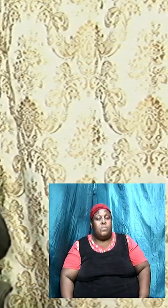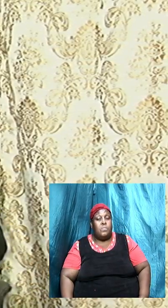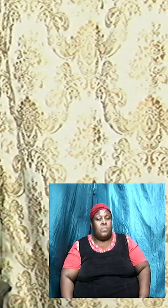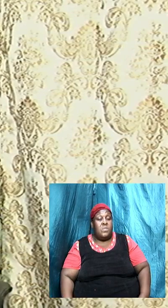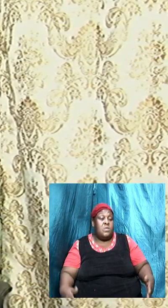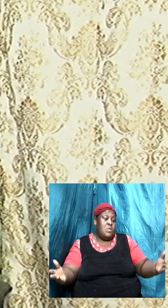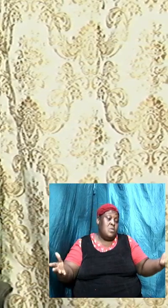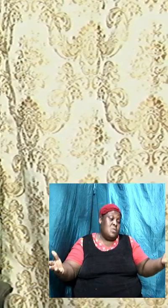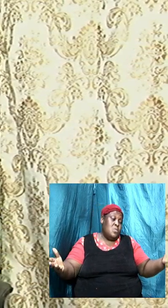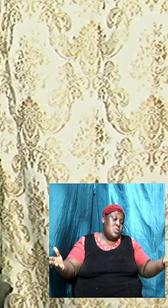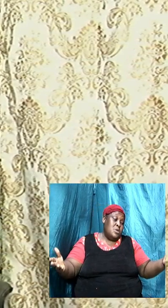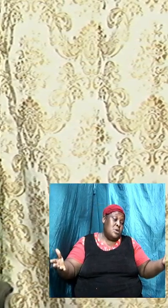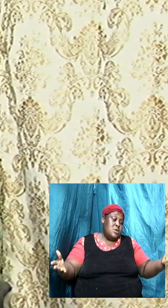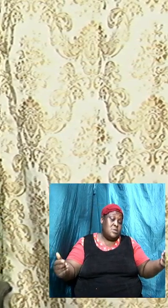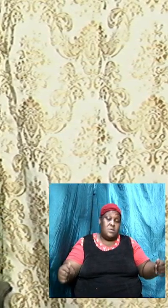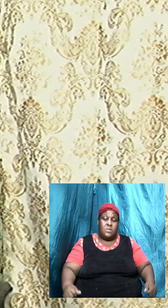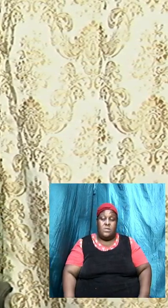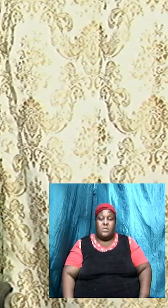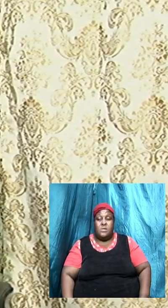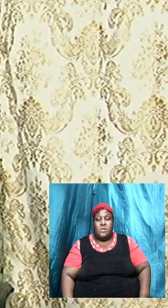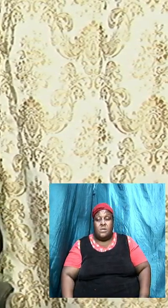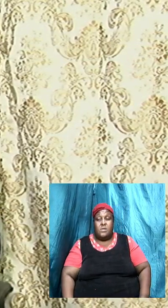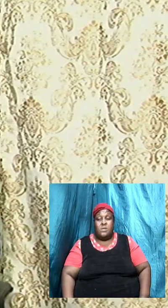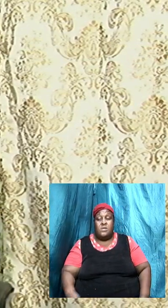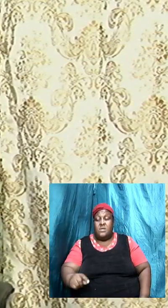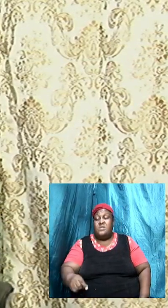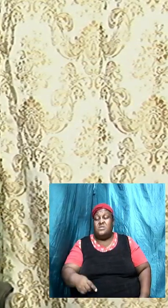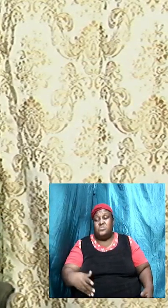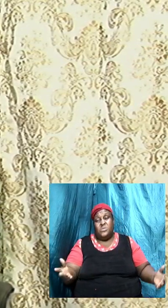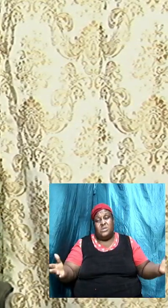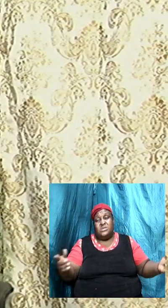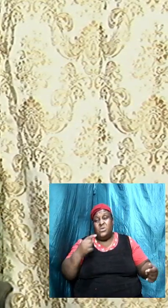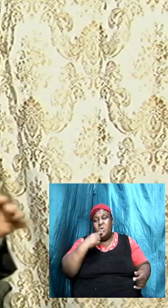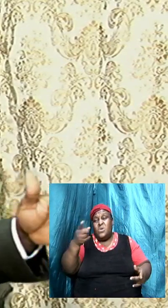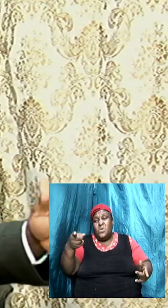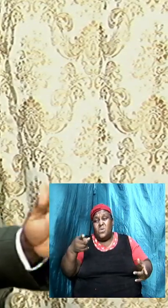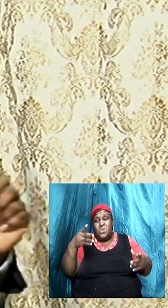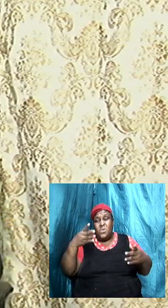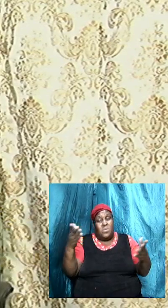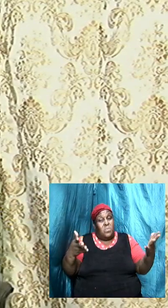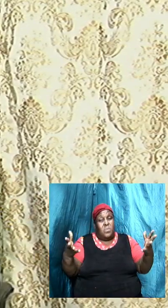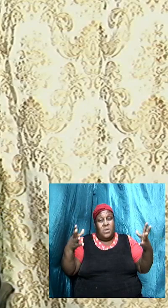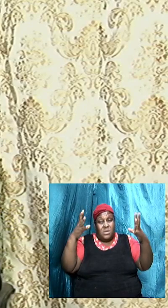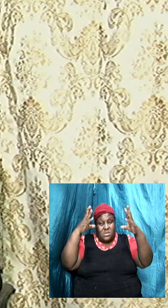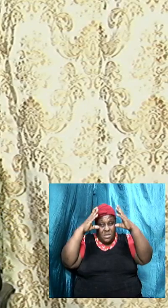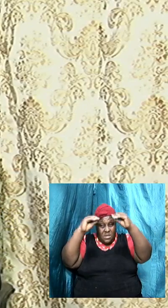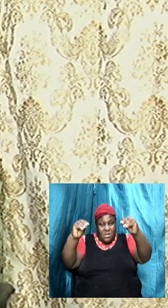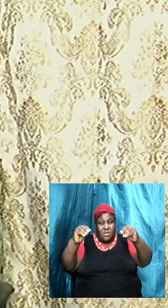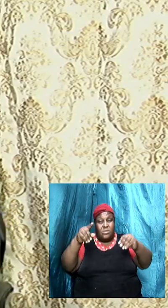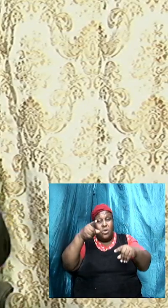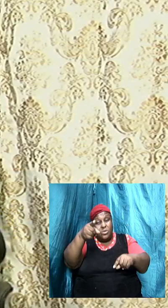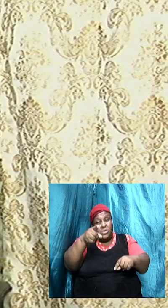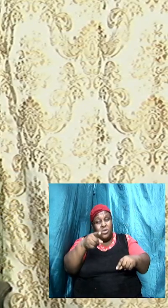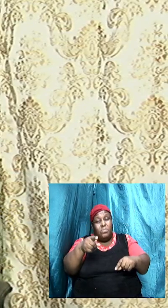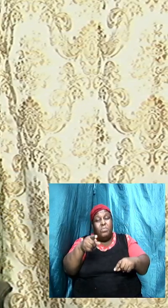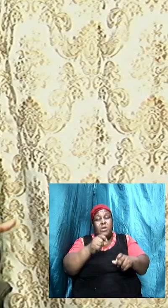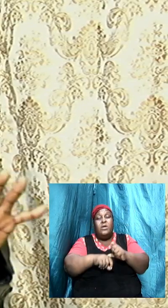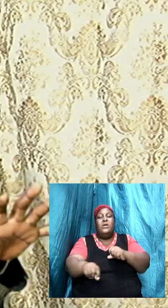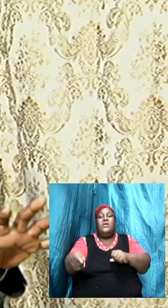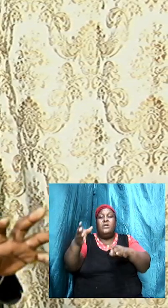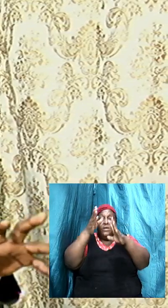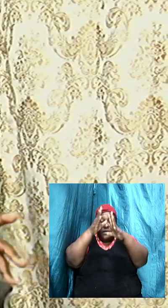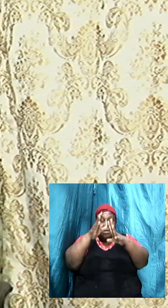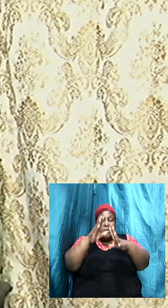What was taught to you, in other words, you know, this is what they are saying. What was taught to you by your forefathers? What was taught to you by